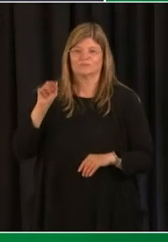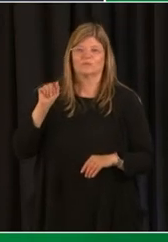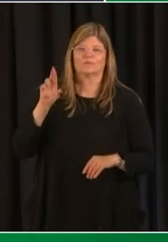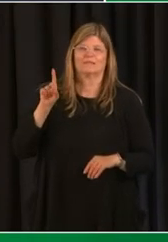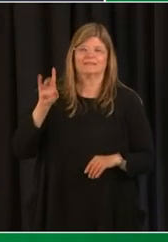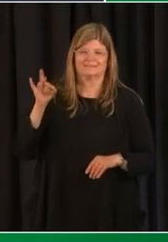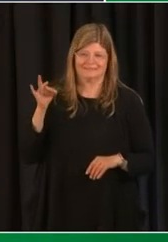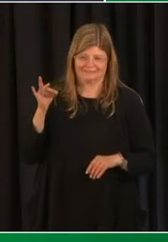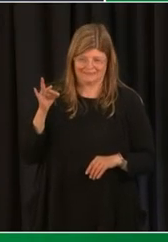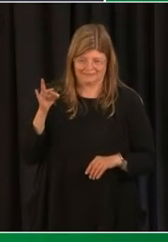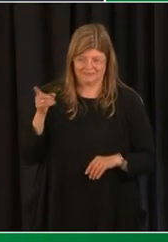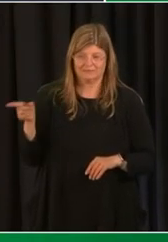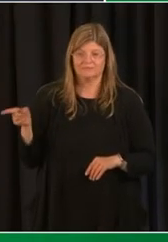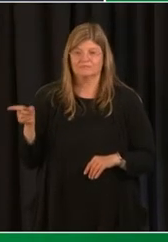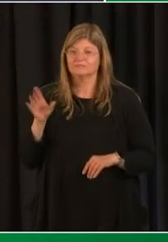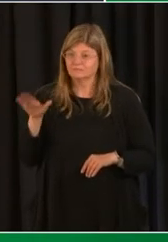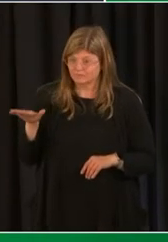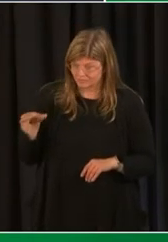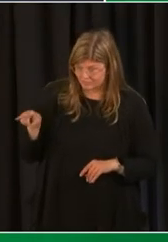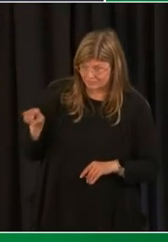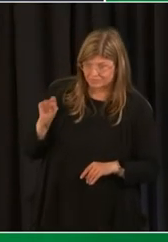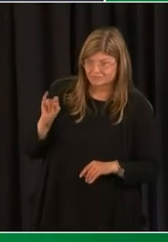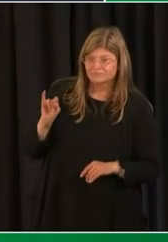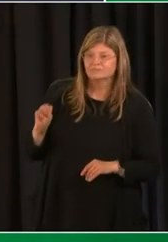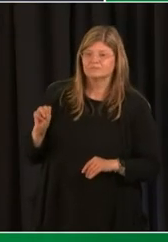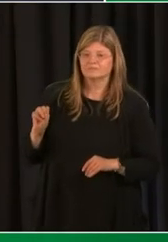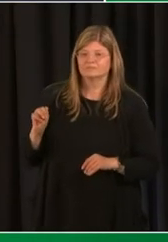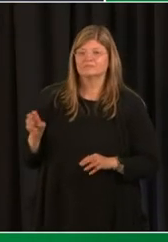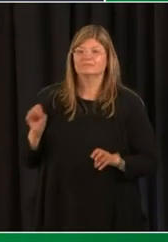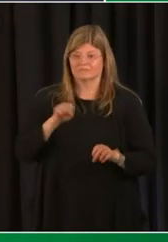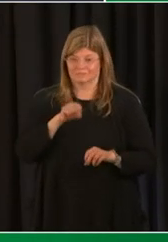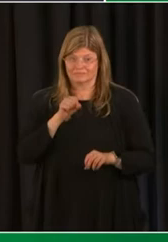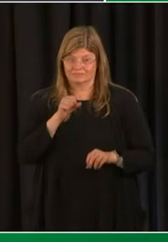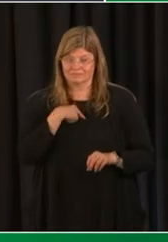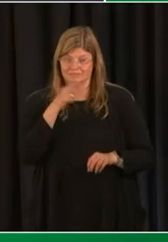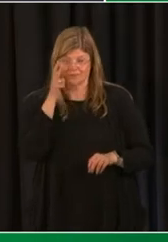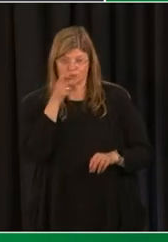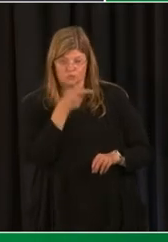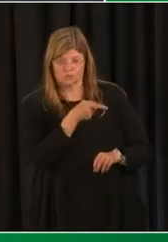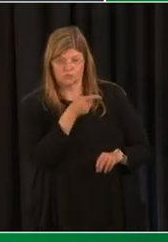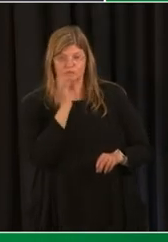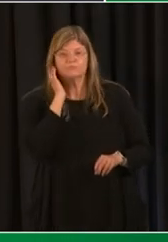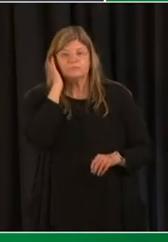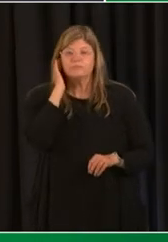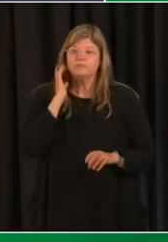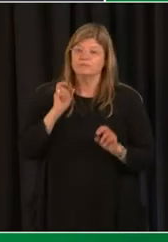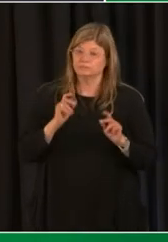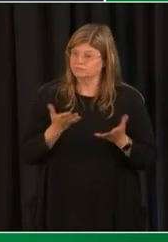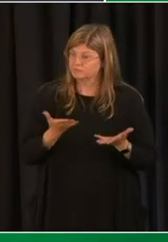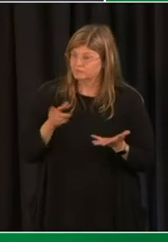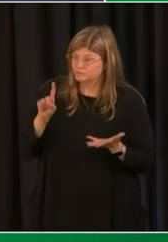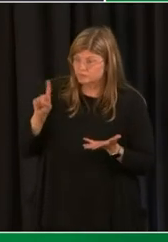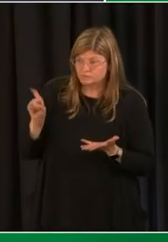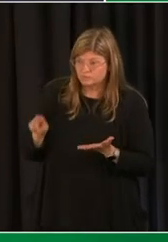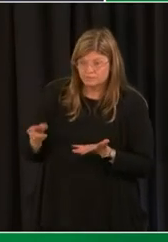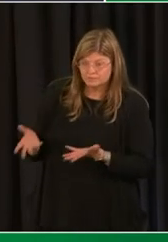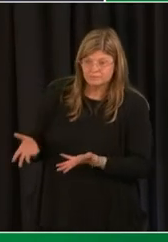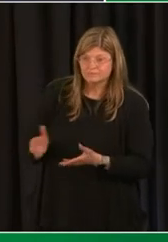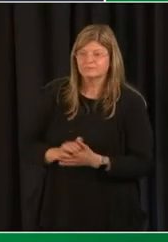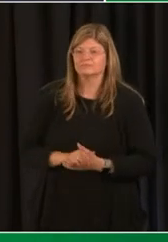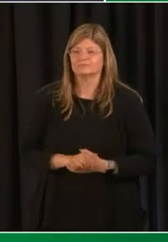well. Can you hear us, Timothy? Yeah, I can hear you. Great. And what's your question or comment?